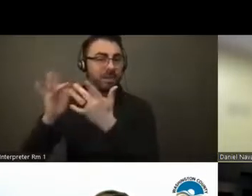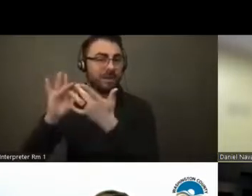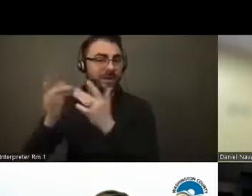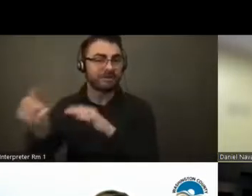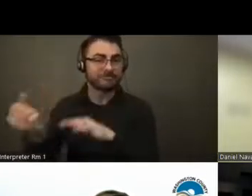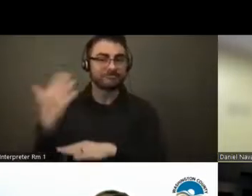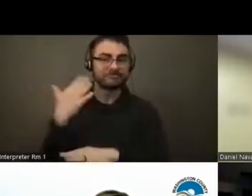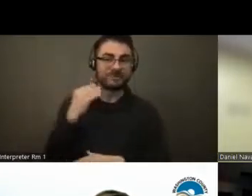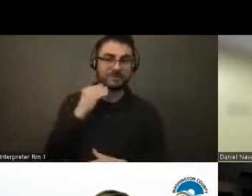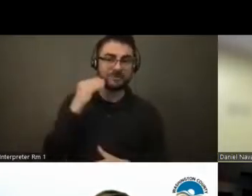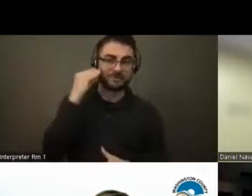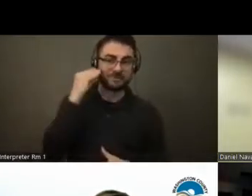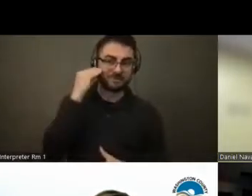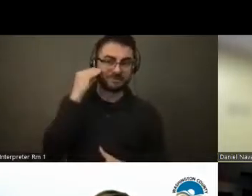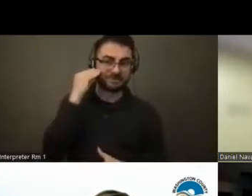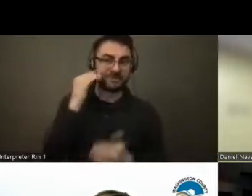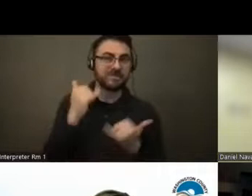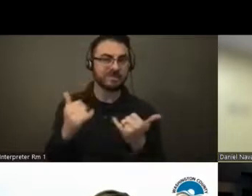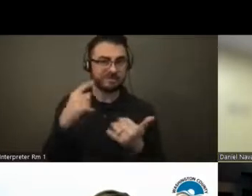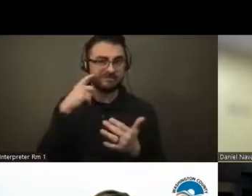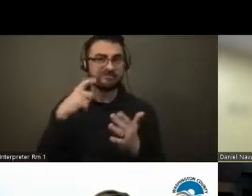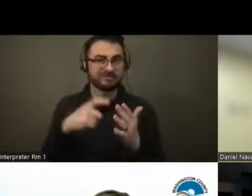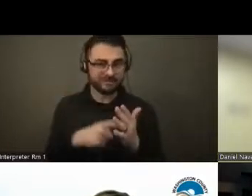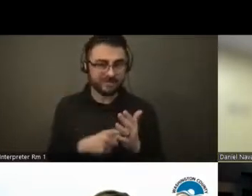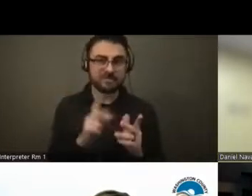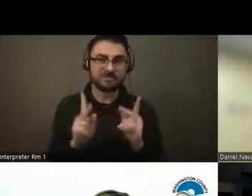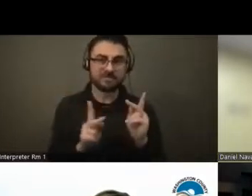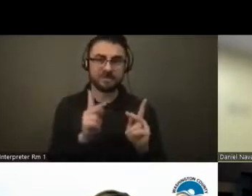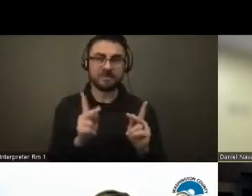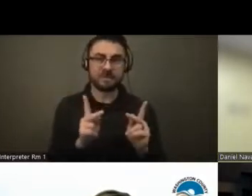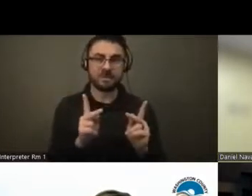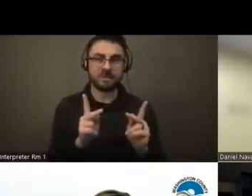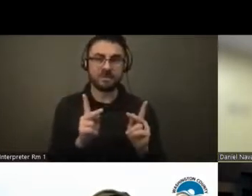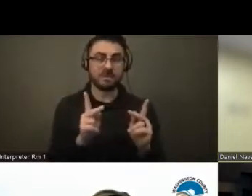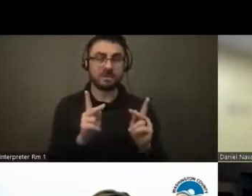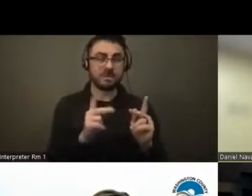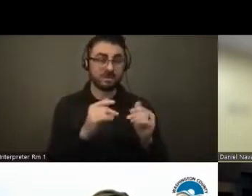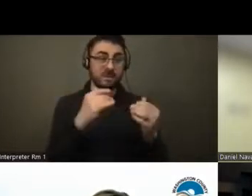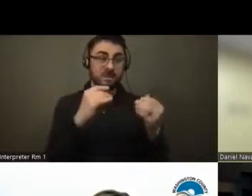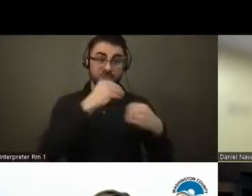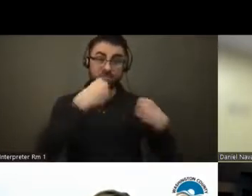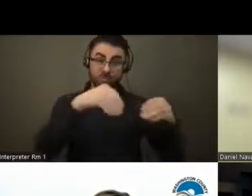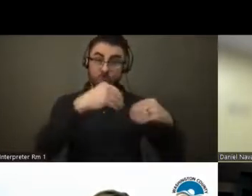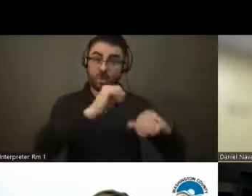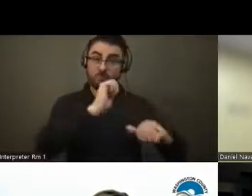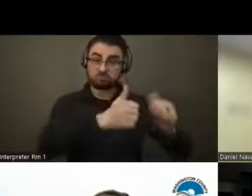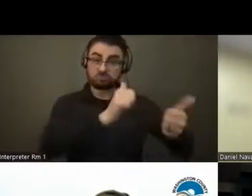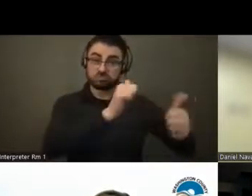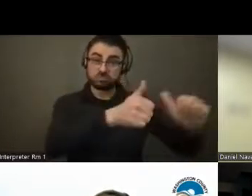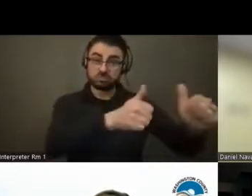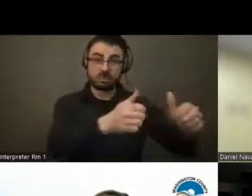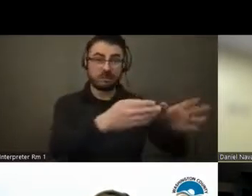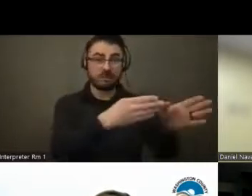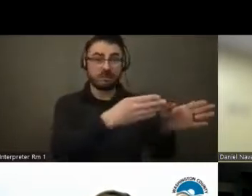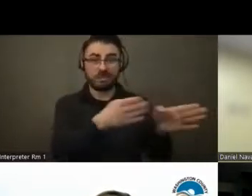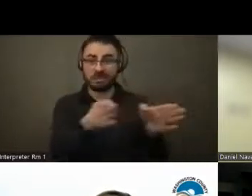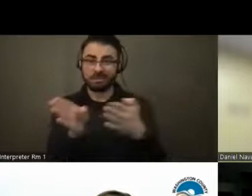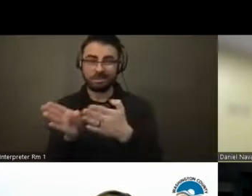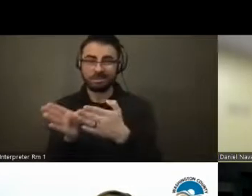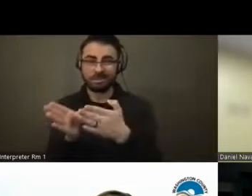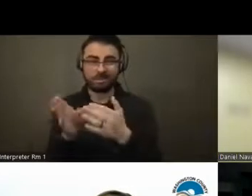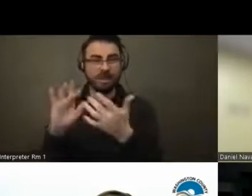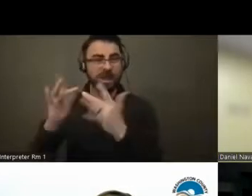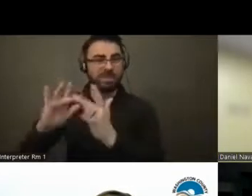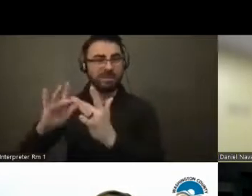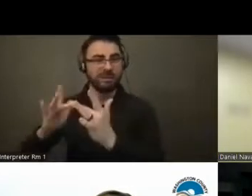a lot of trends to move away from what they call bricks and mortar store. stores. So I don't know what is going